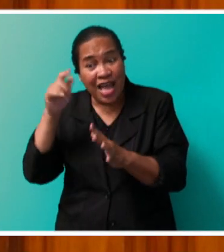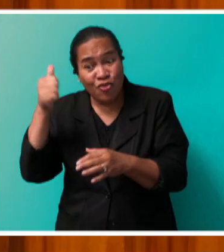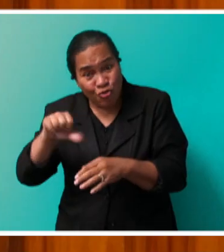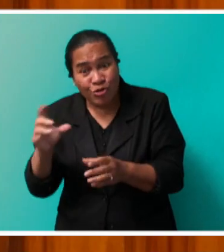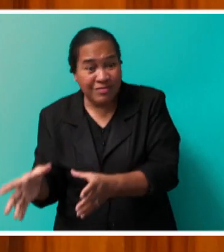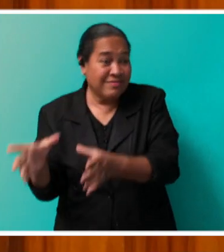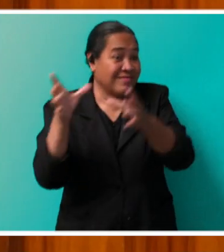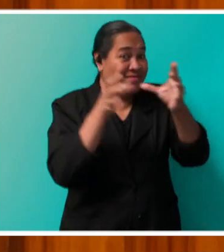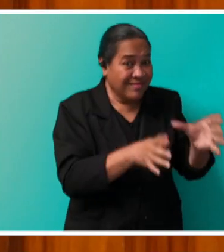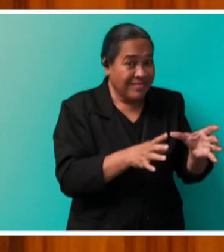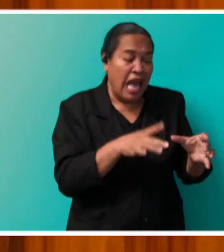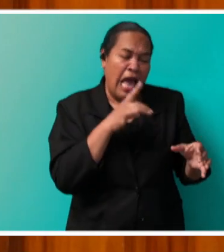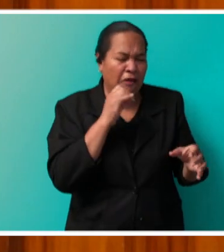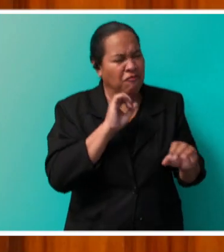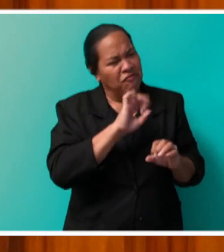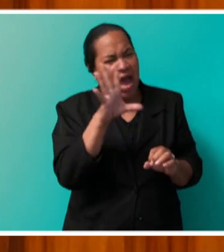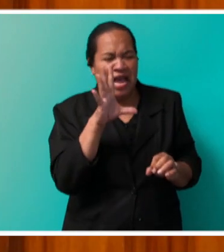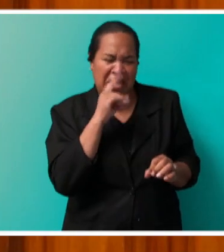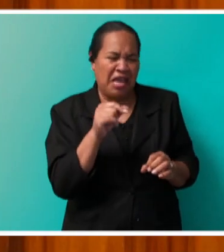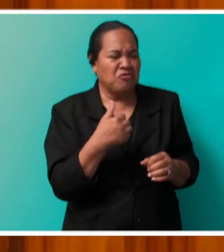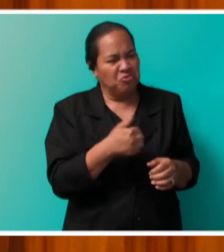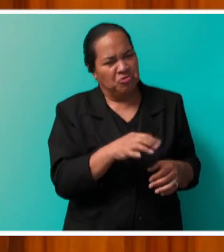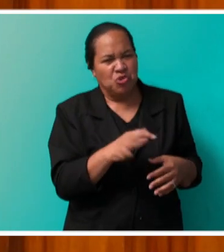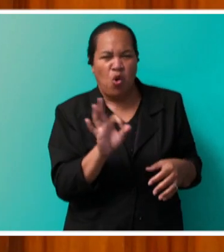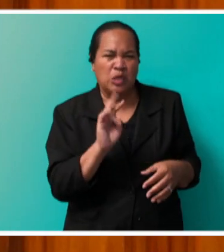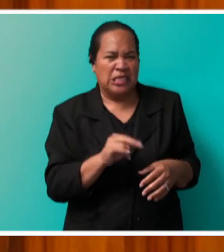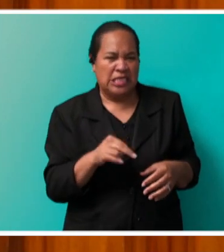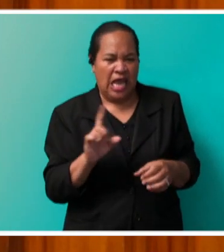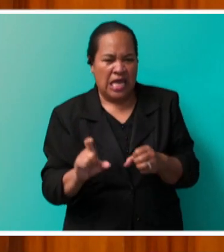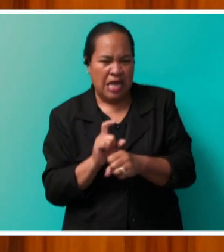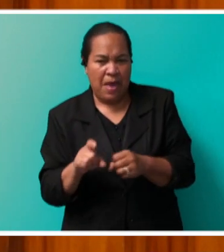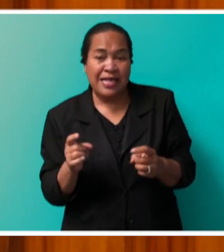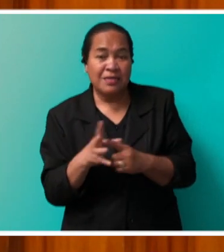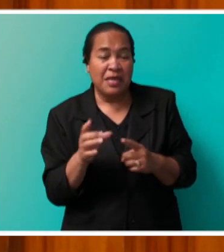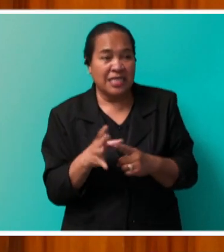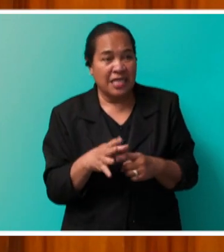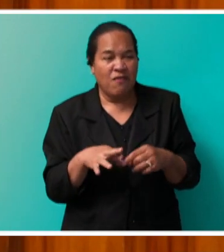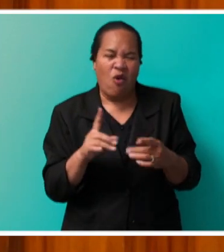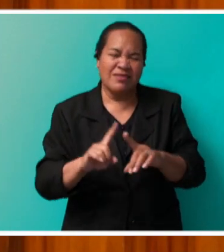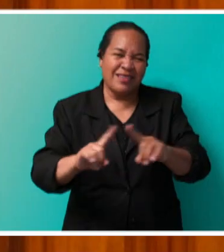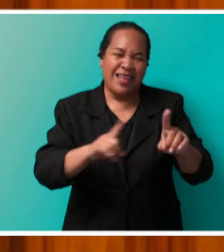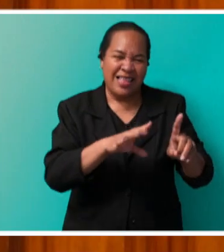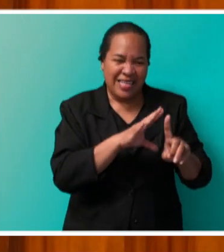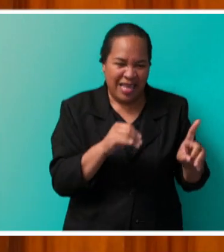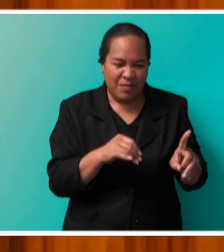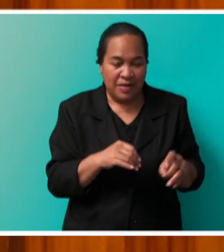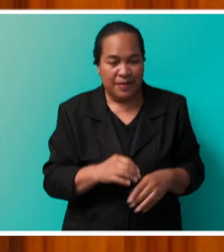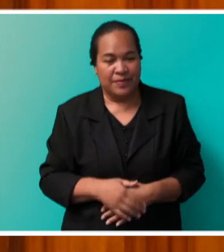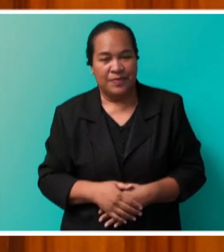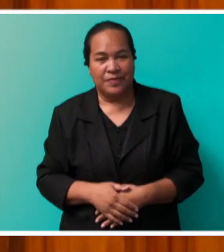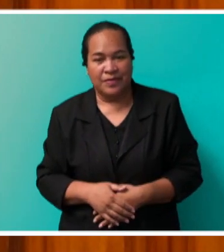any problems for some specific end users, especially for non-load bearing and in fully protected situations